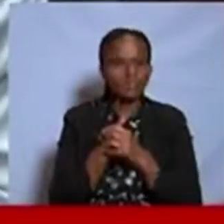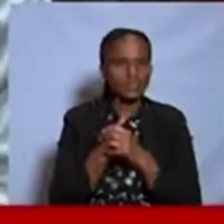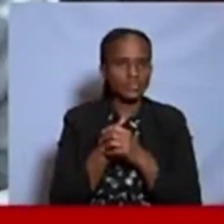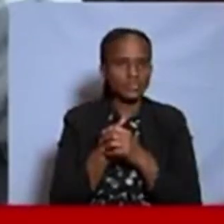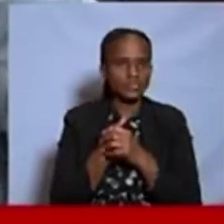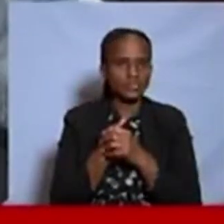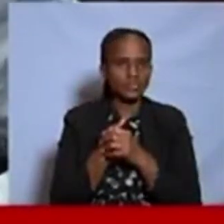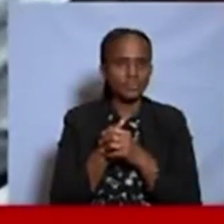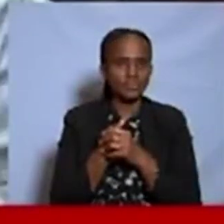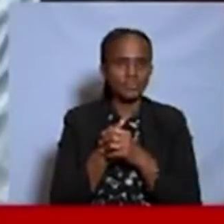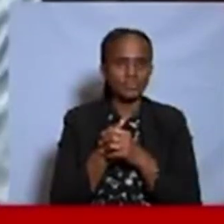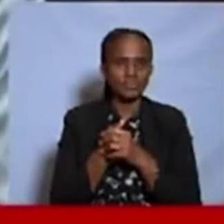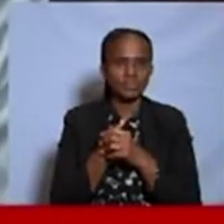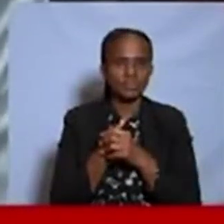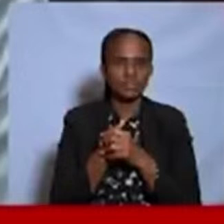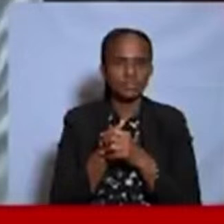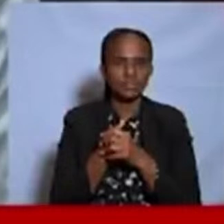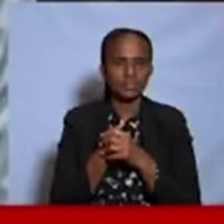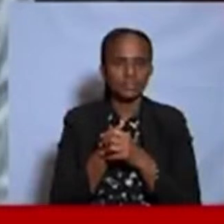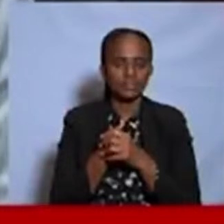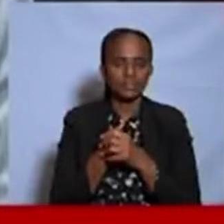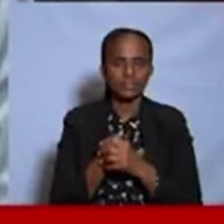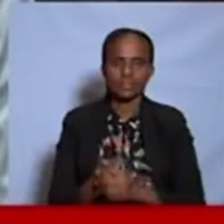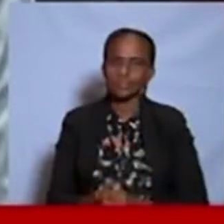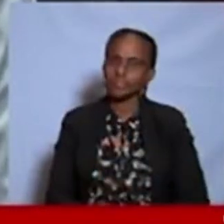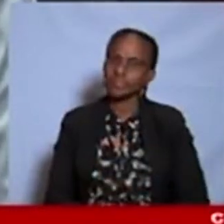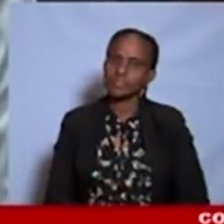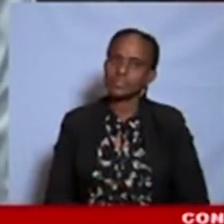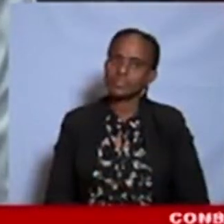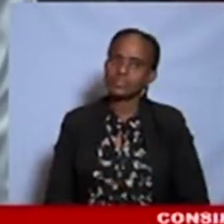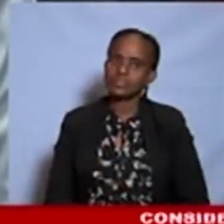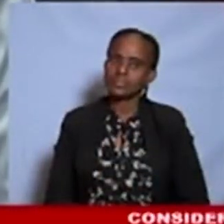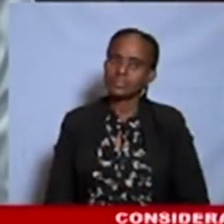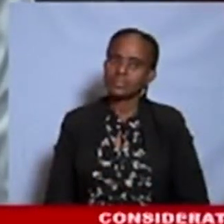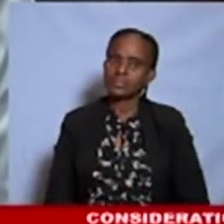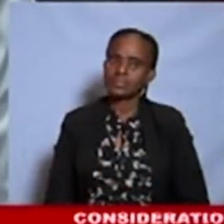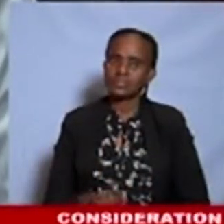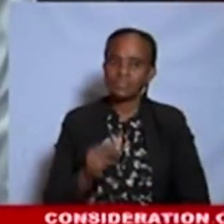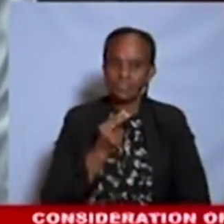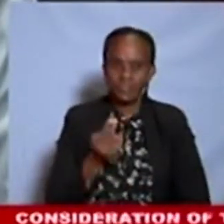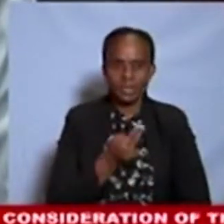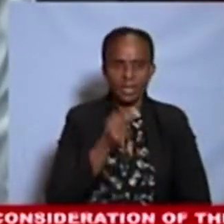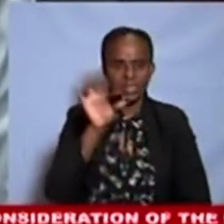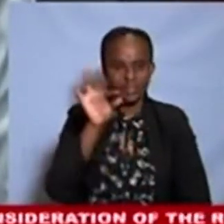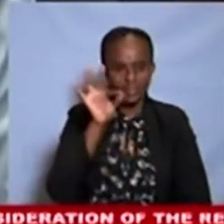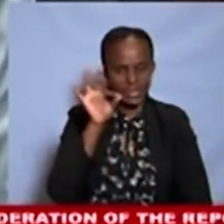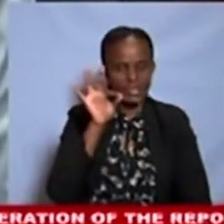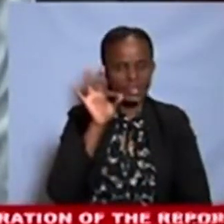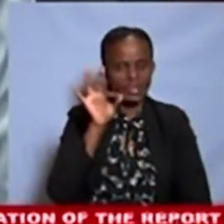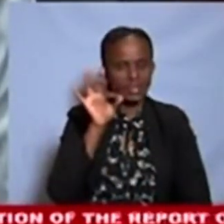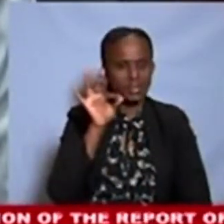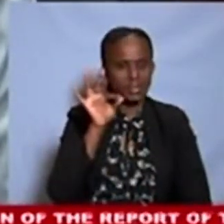This case of unaccounted for funds, we picked it up during our spot checks.